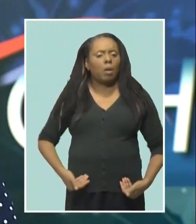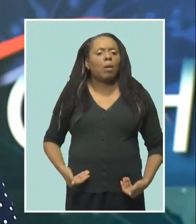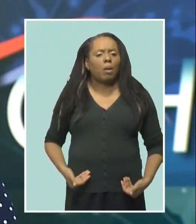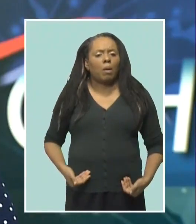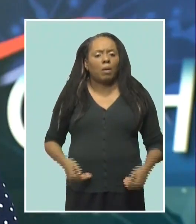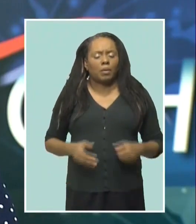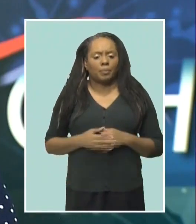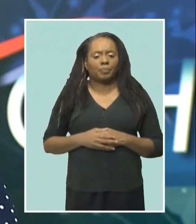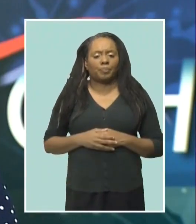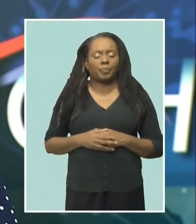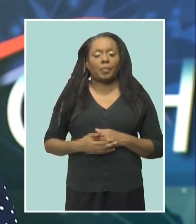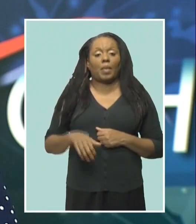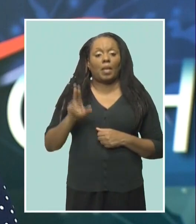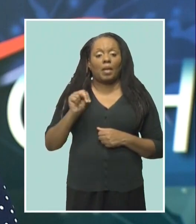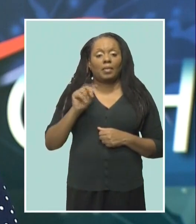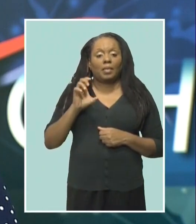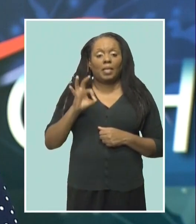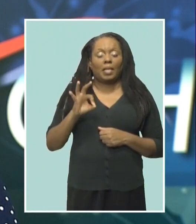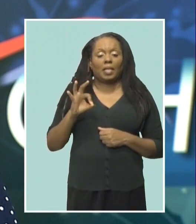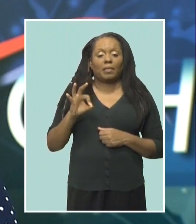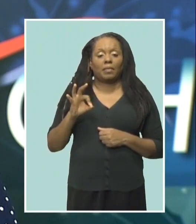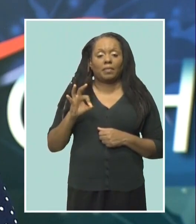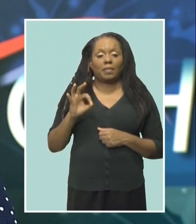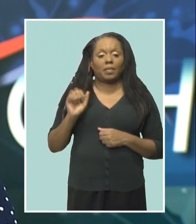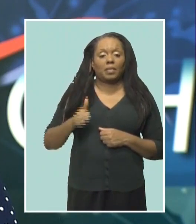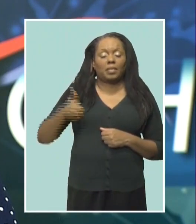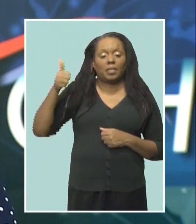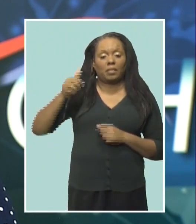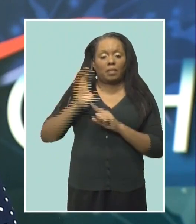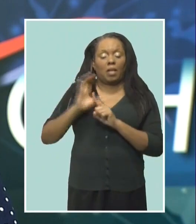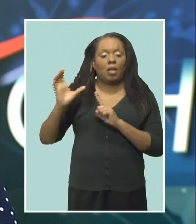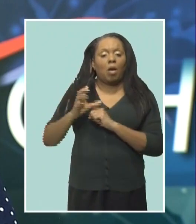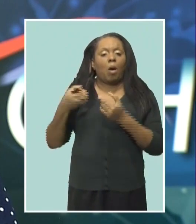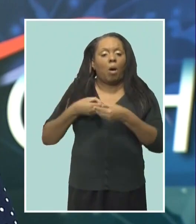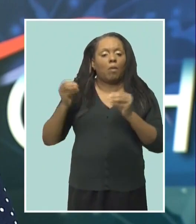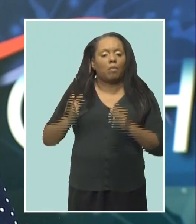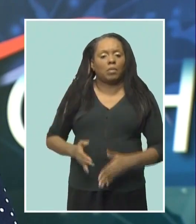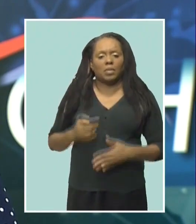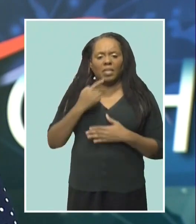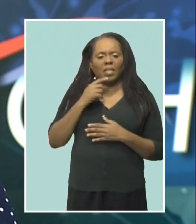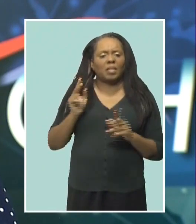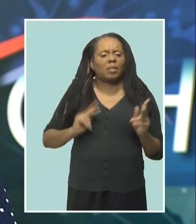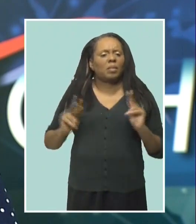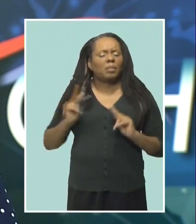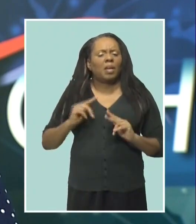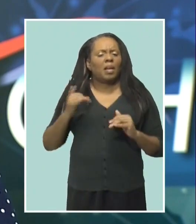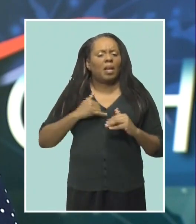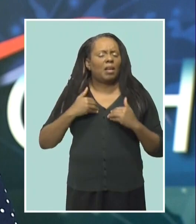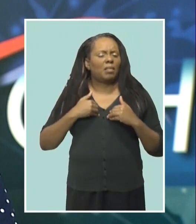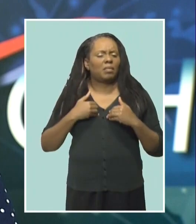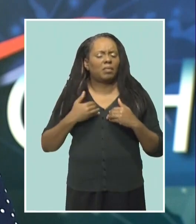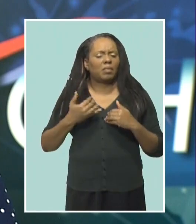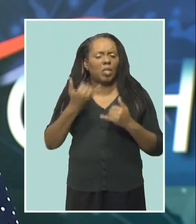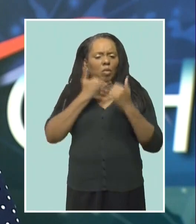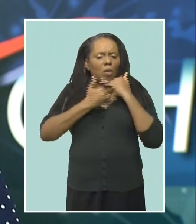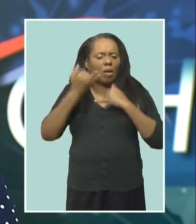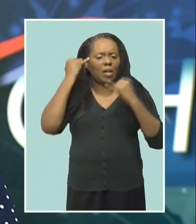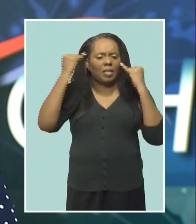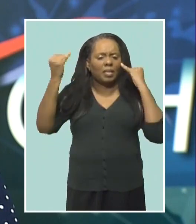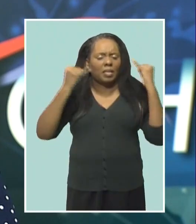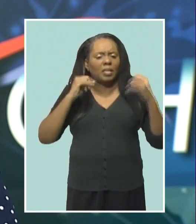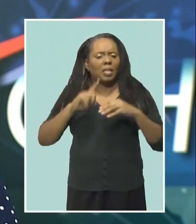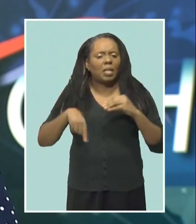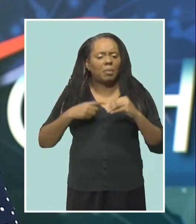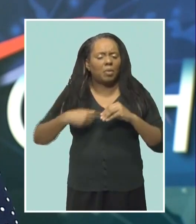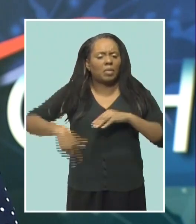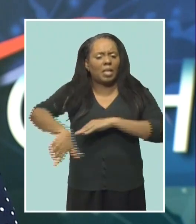And the NCF's Chief Cultural Officer, Andrea Wells, says there have been misconceptions about some of the movements of the landship. In fact,